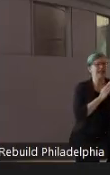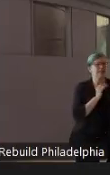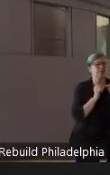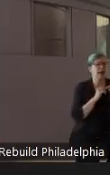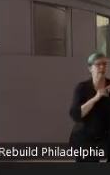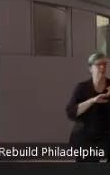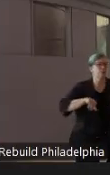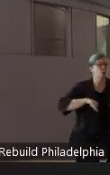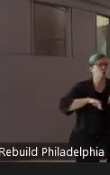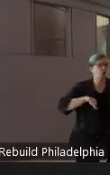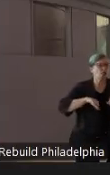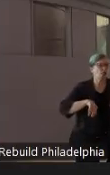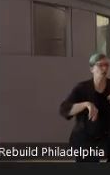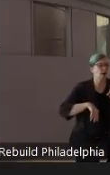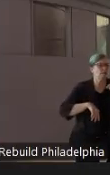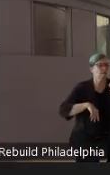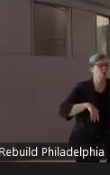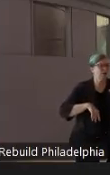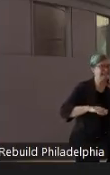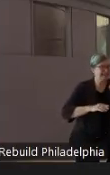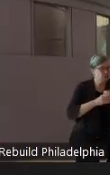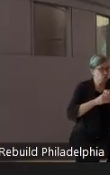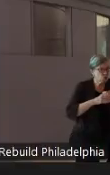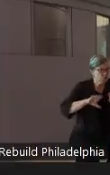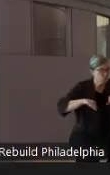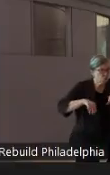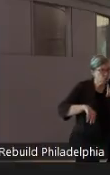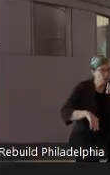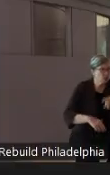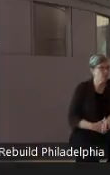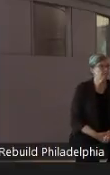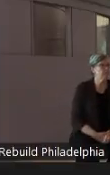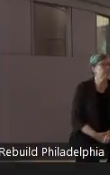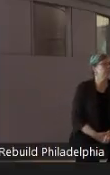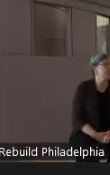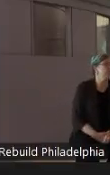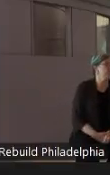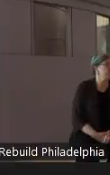the pool. Is the pool an indoor pool?